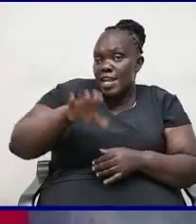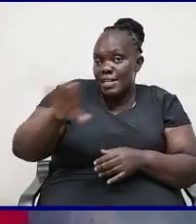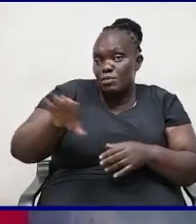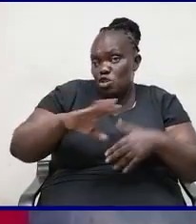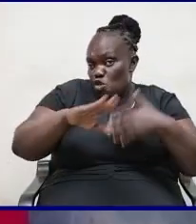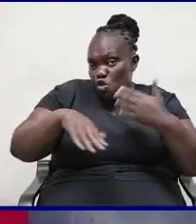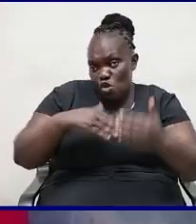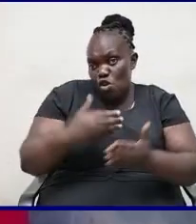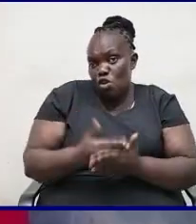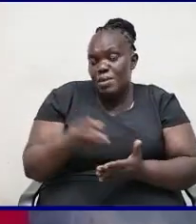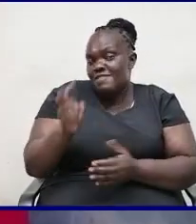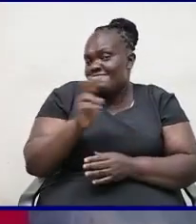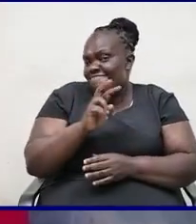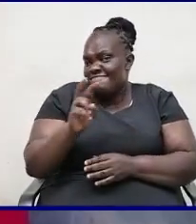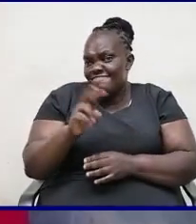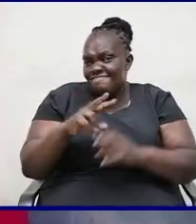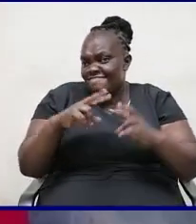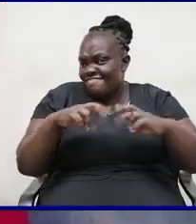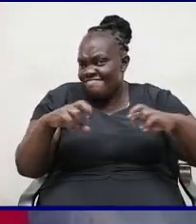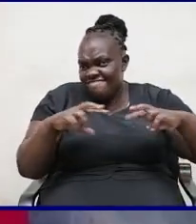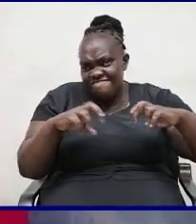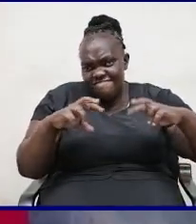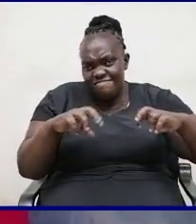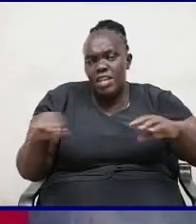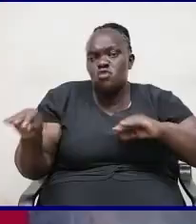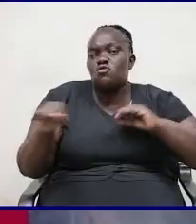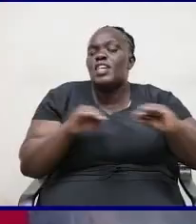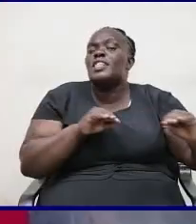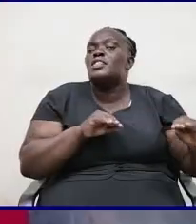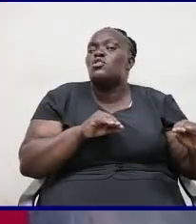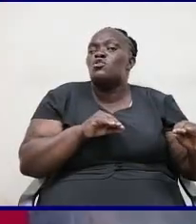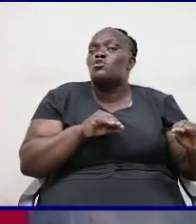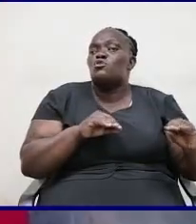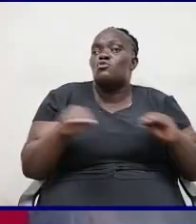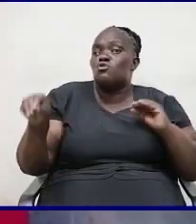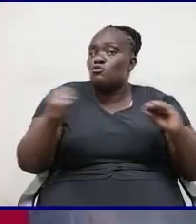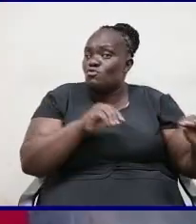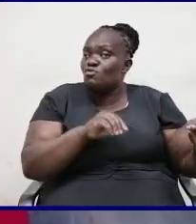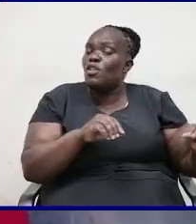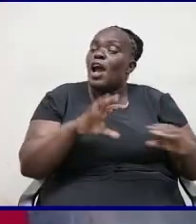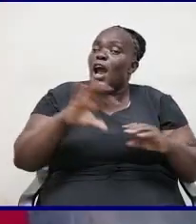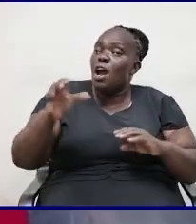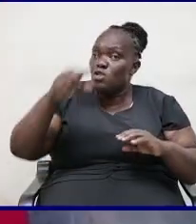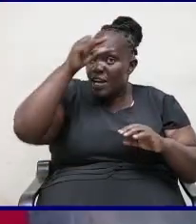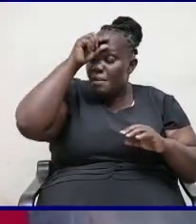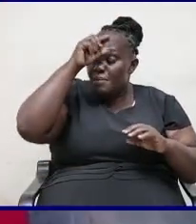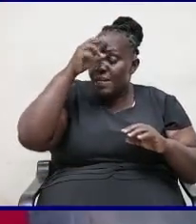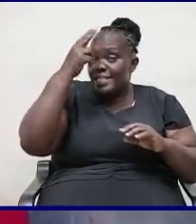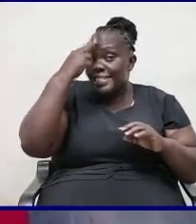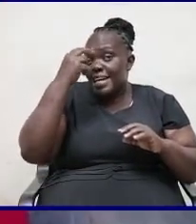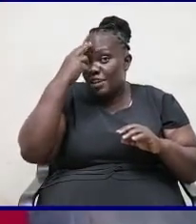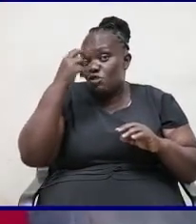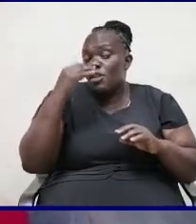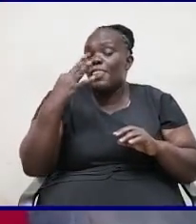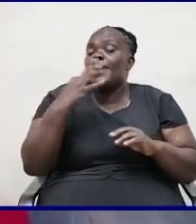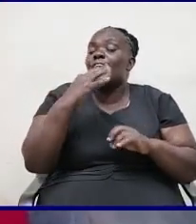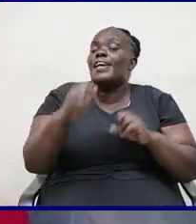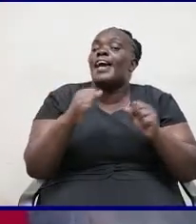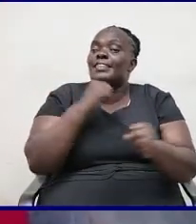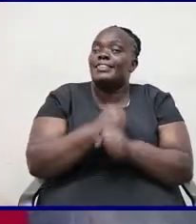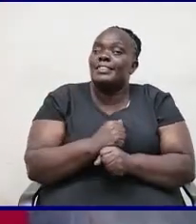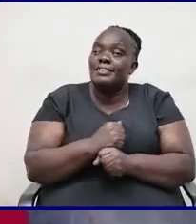so on. So I did the transition. I transitioned the county government of Narok for 3